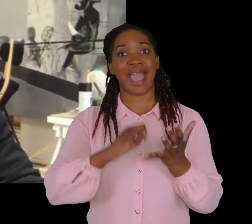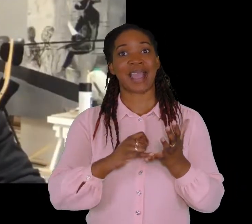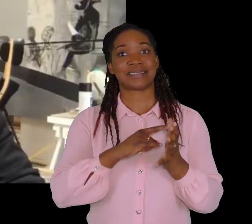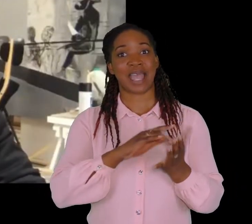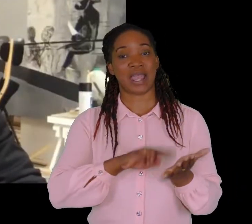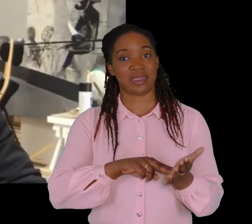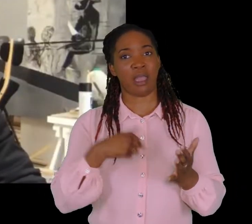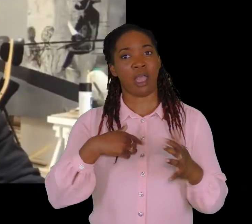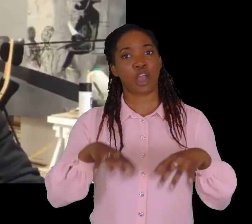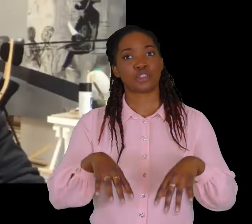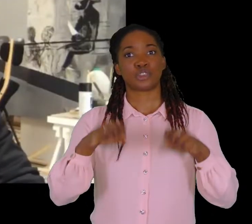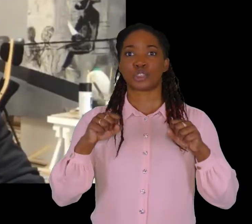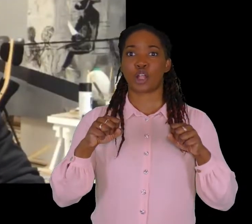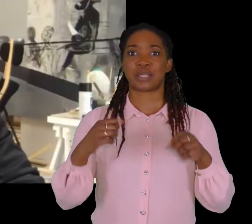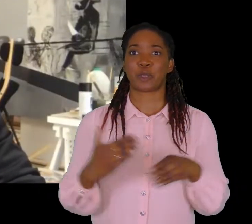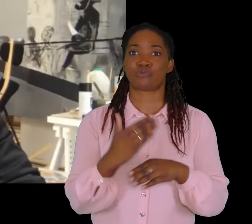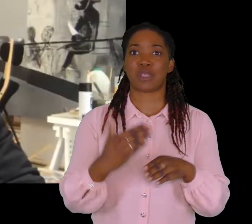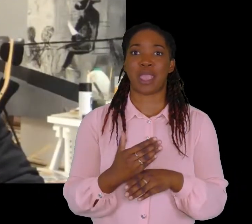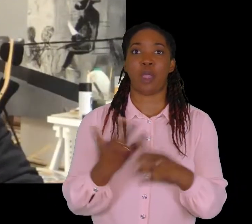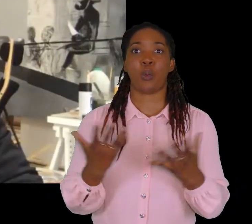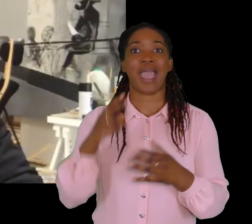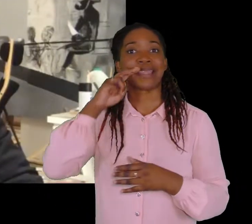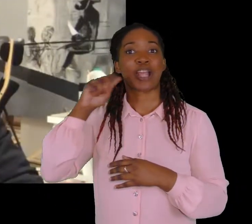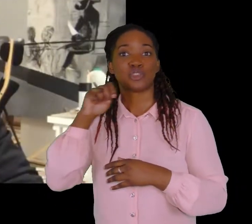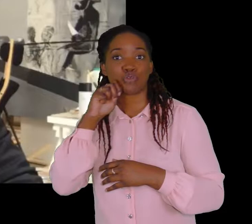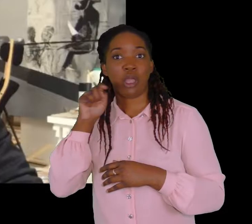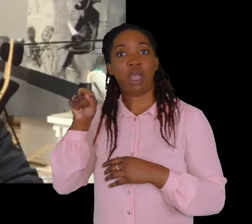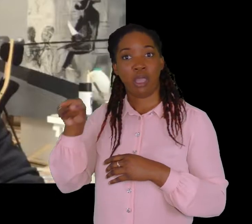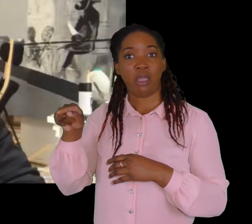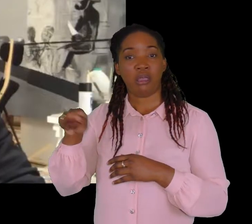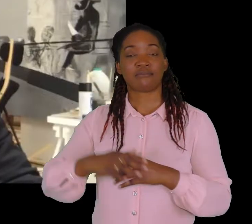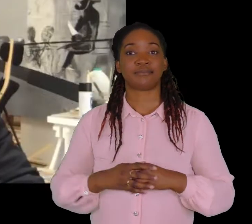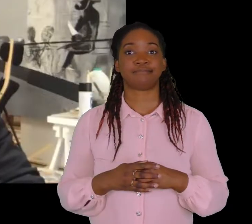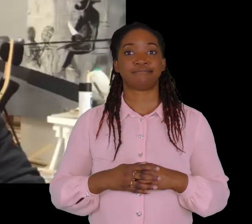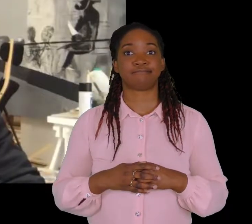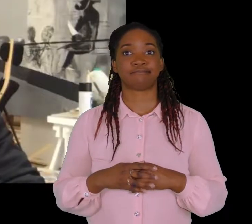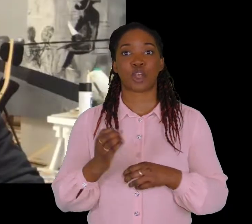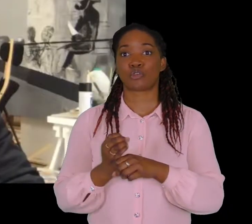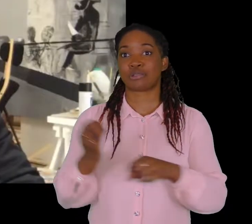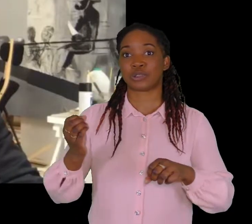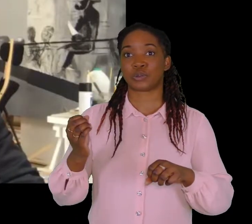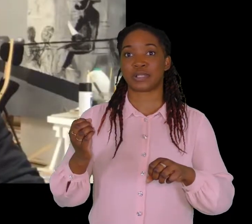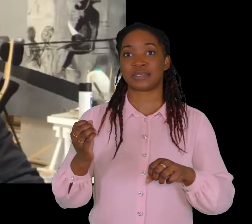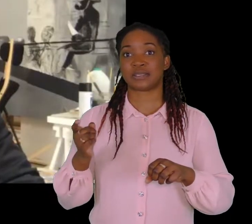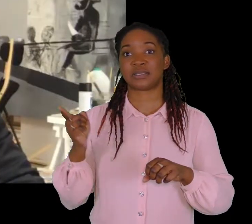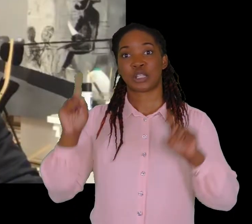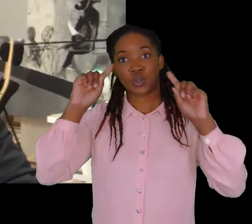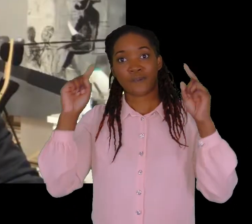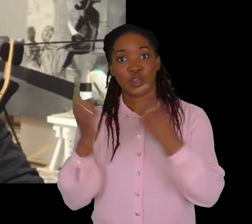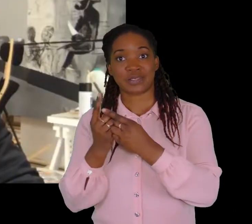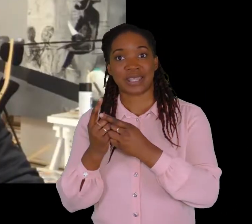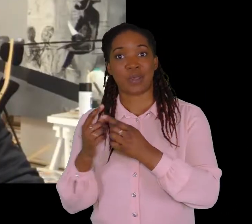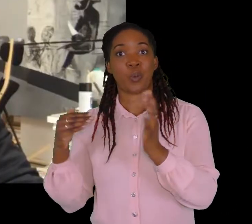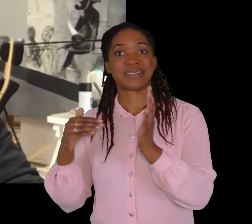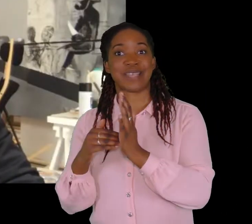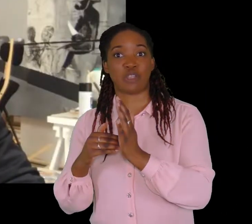Hassan Aliyu. I started my career as an artist in Nigeria, as Paul mentioned earlier, having graduated from Ahmadu Bello University